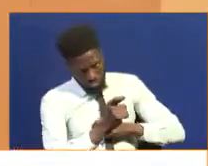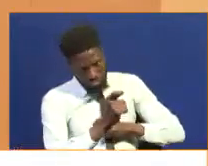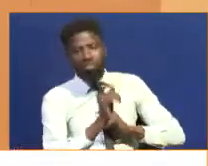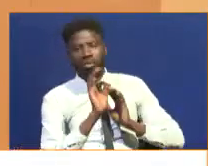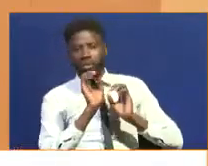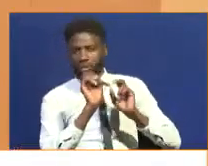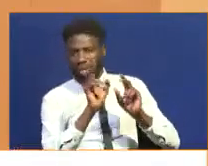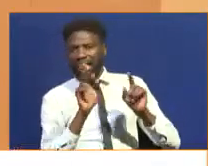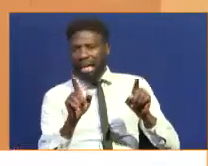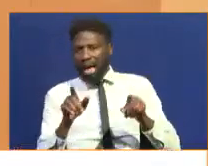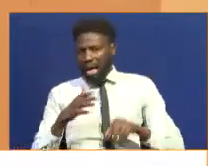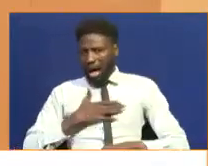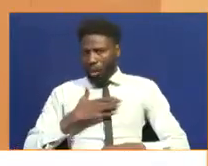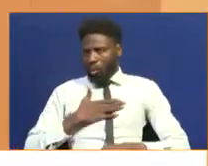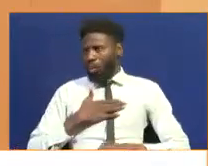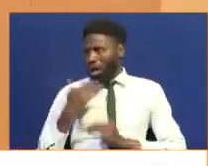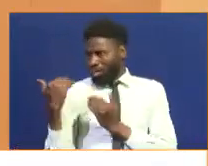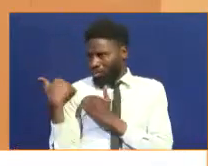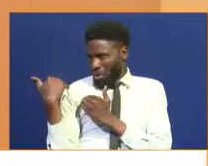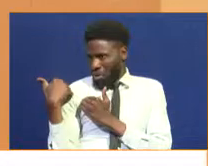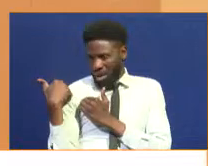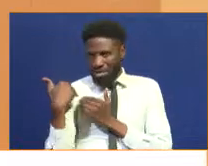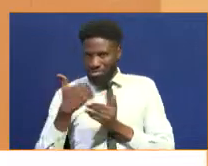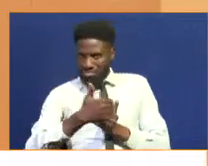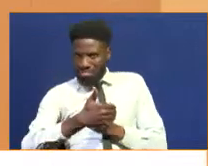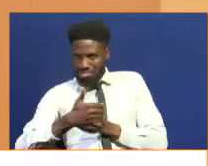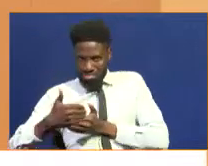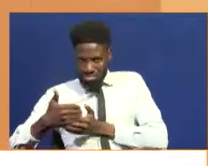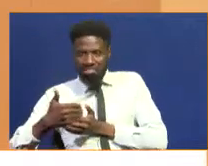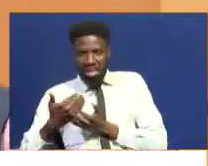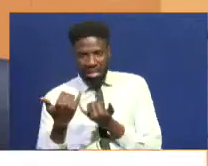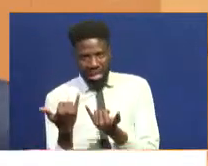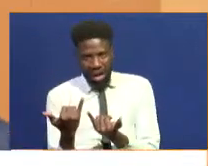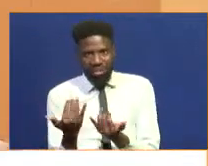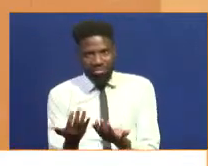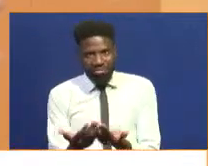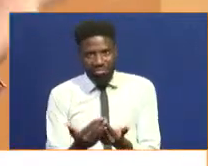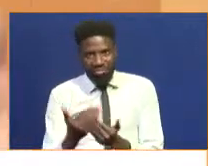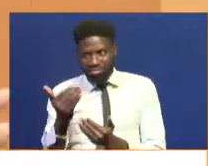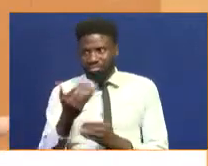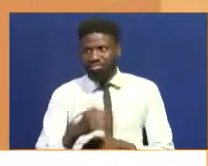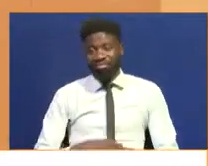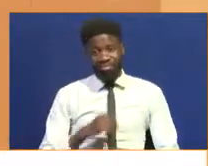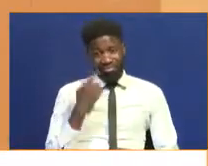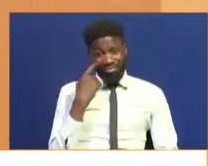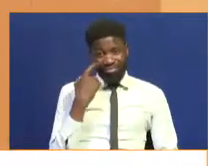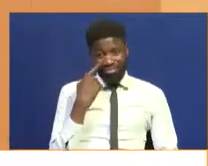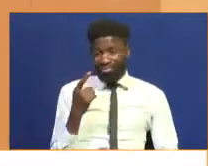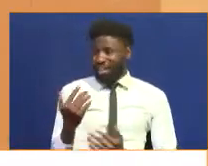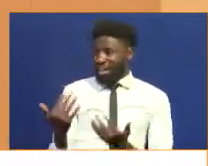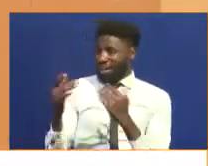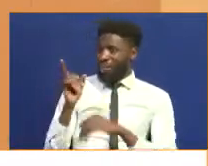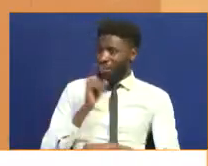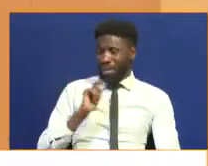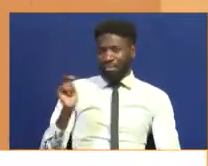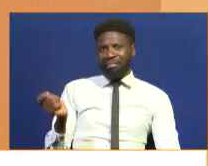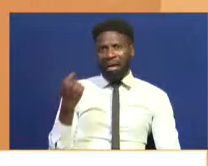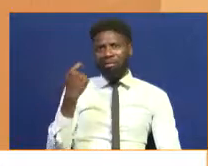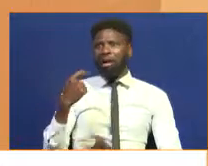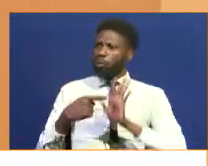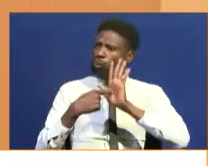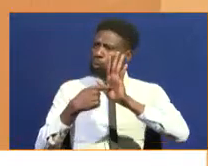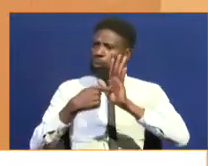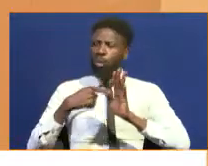so it's going to be a very interesting conversation going forward. And as you're saying, I mean, Kenya is setting up the pace. It has never happened in